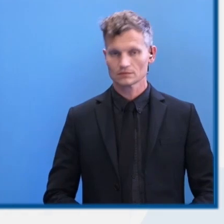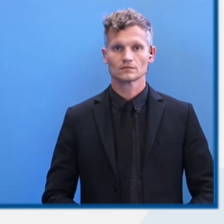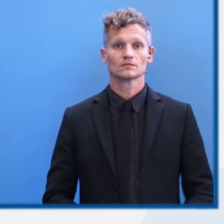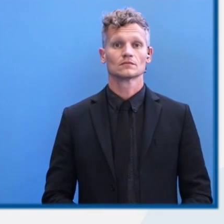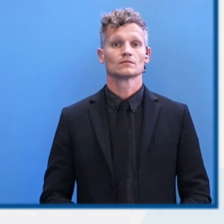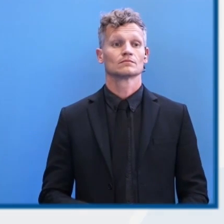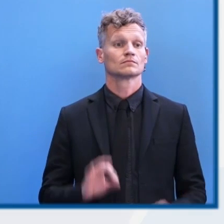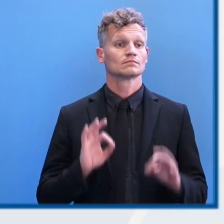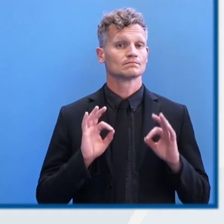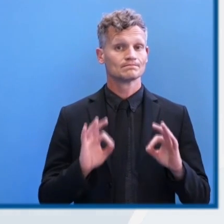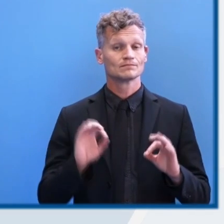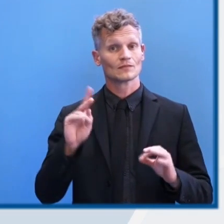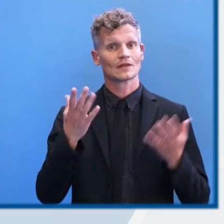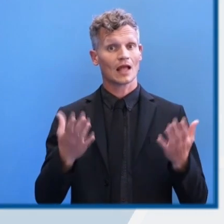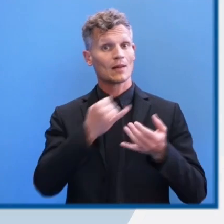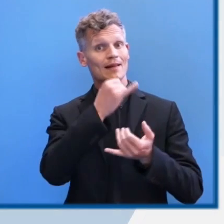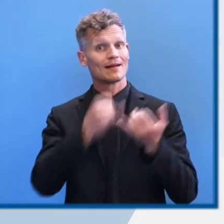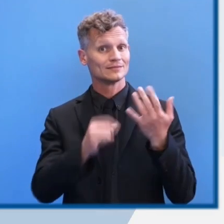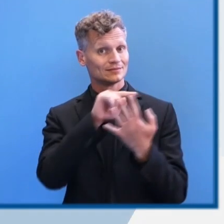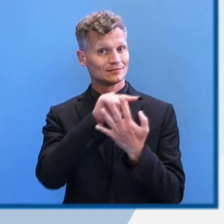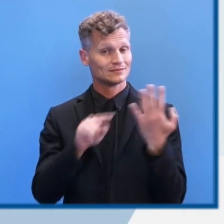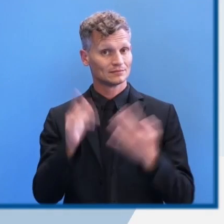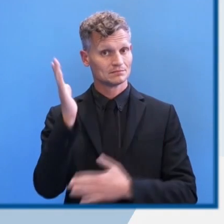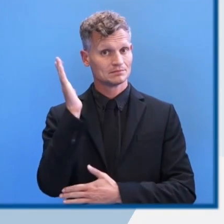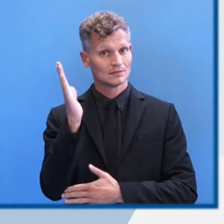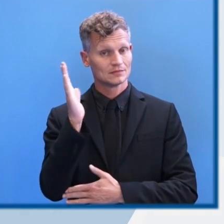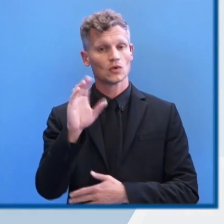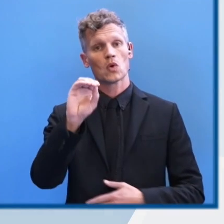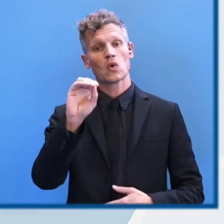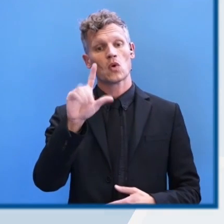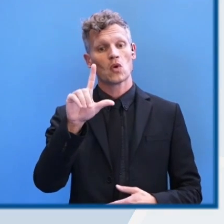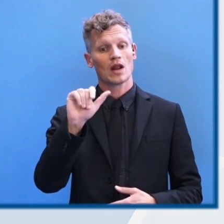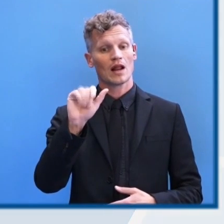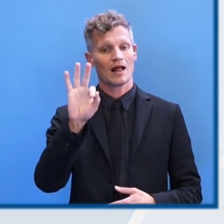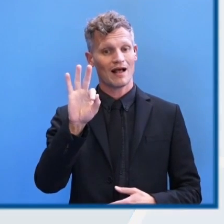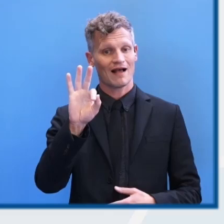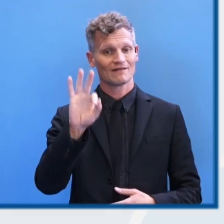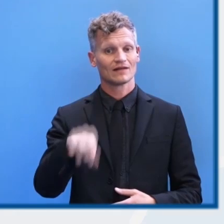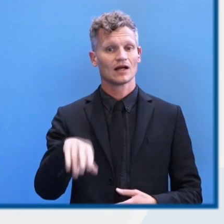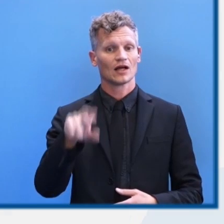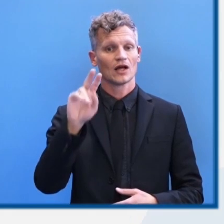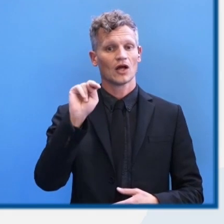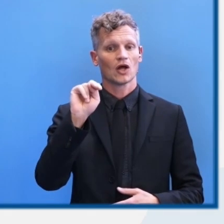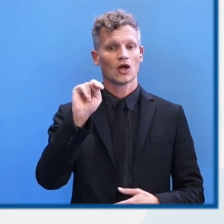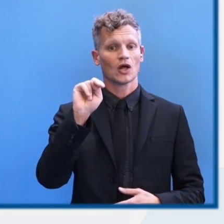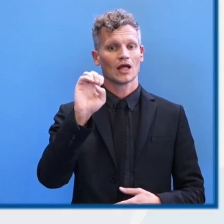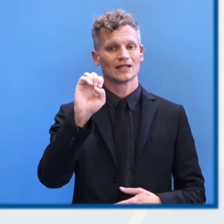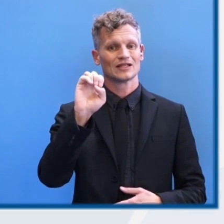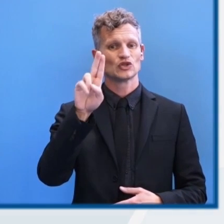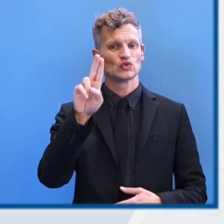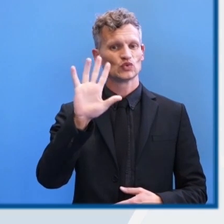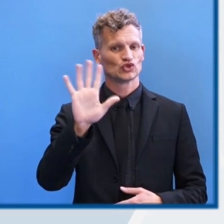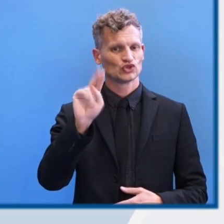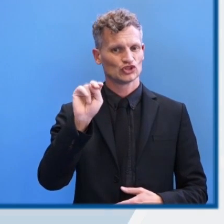So our last panelist is Mr. Olaf Neusner. He is a disaster risk reduction